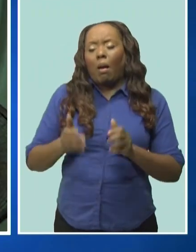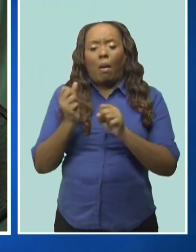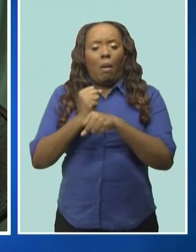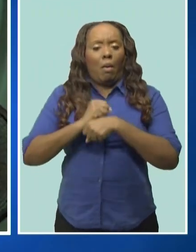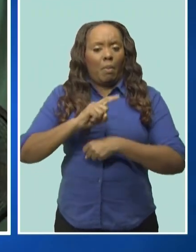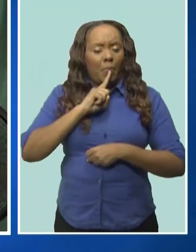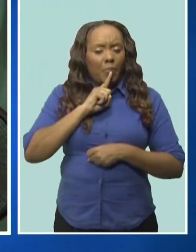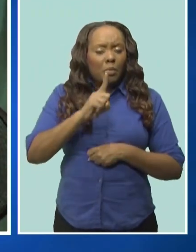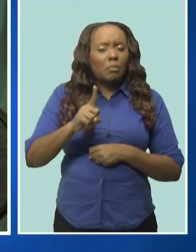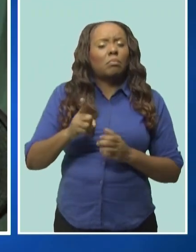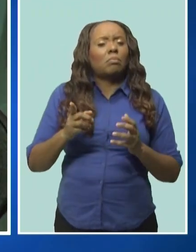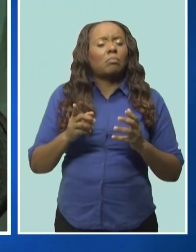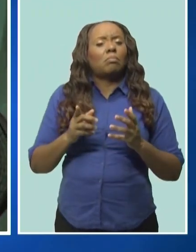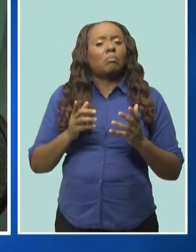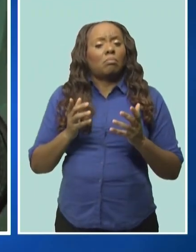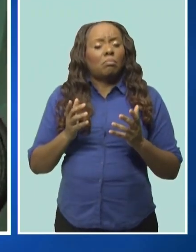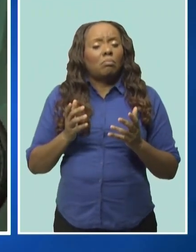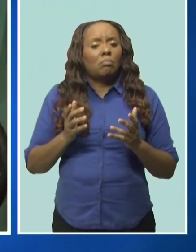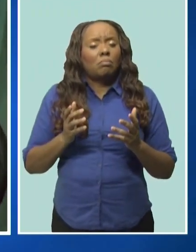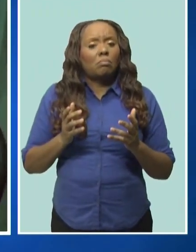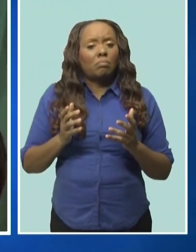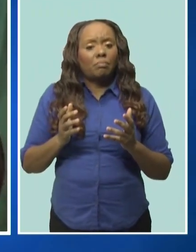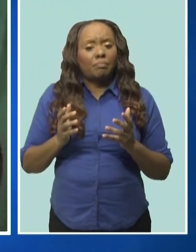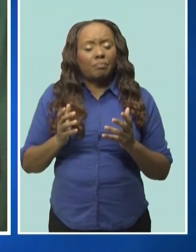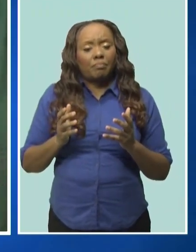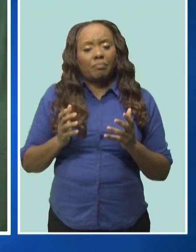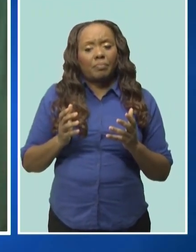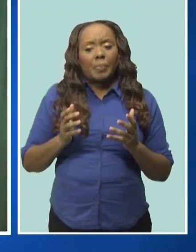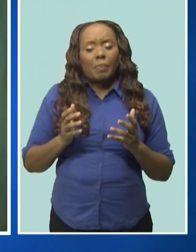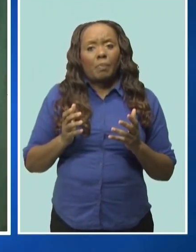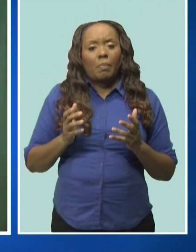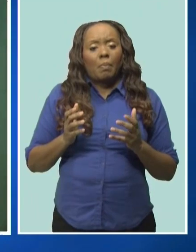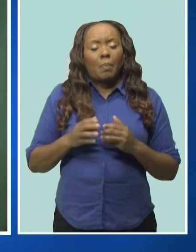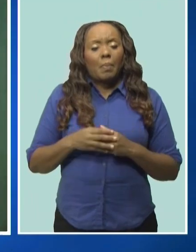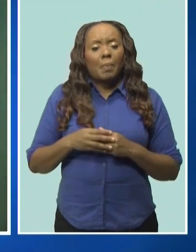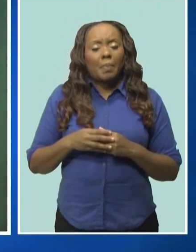ensure that things like